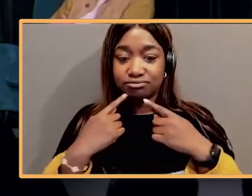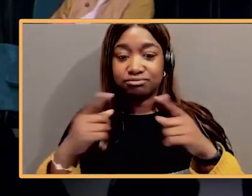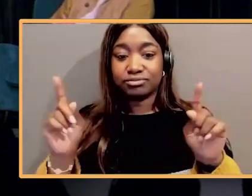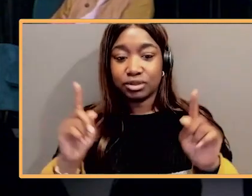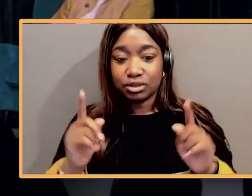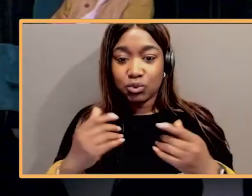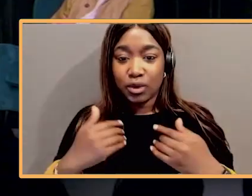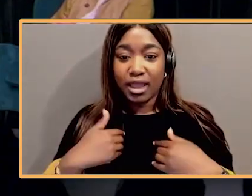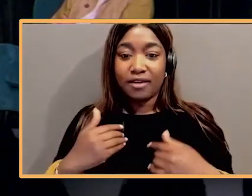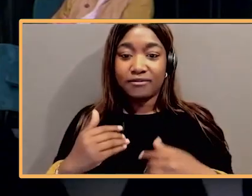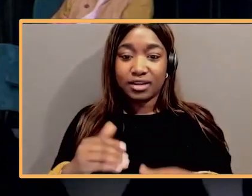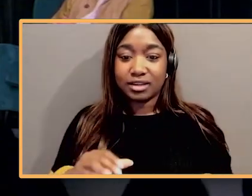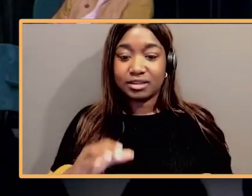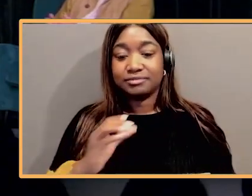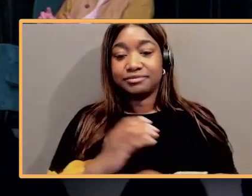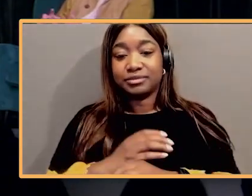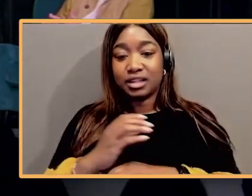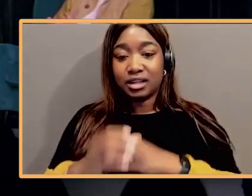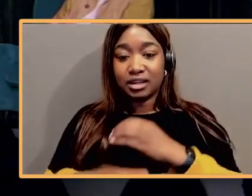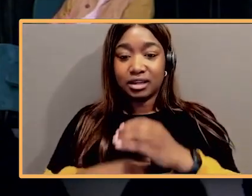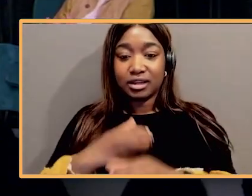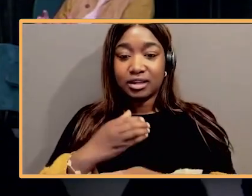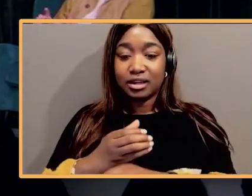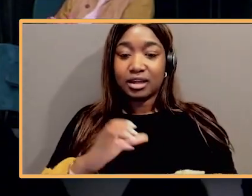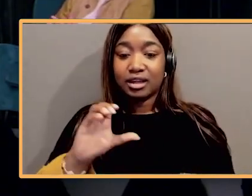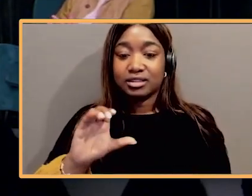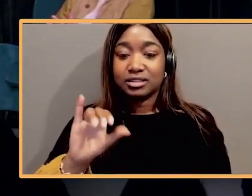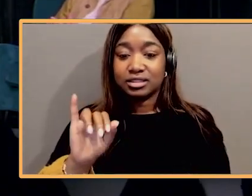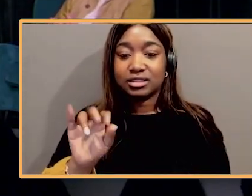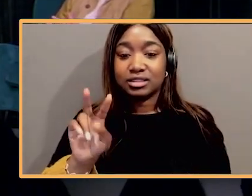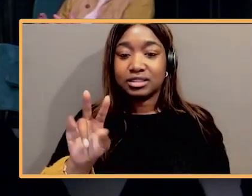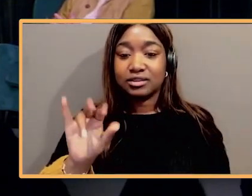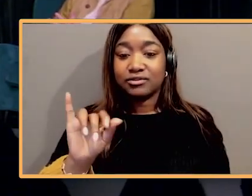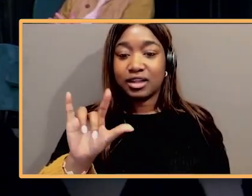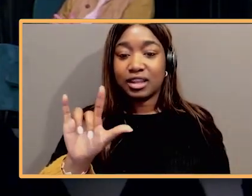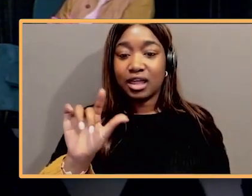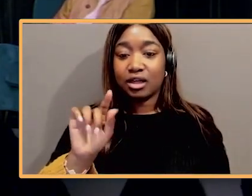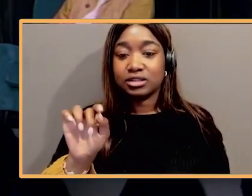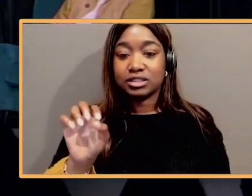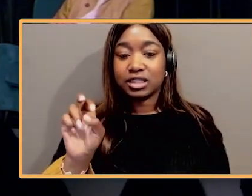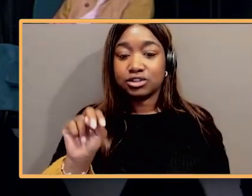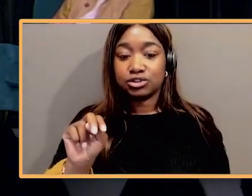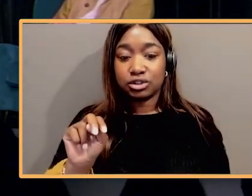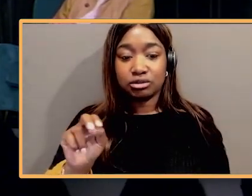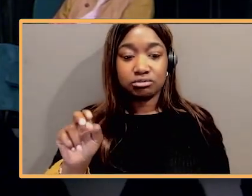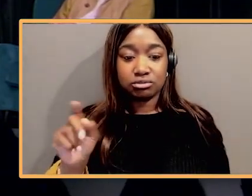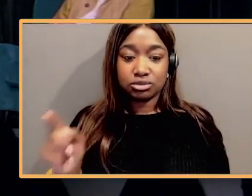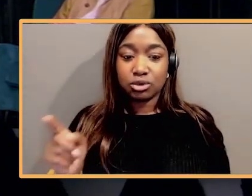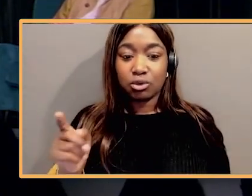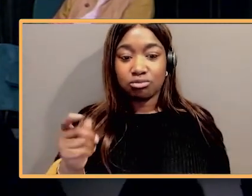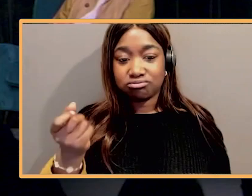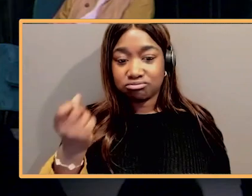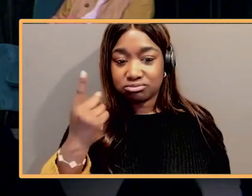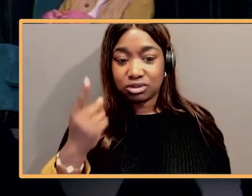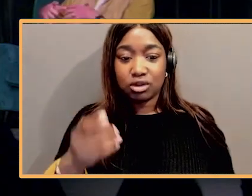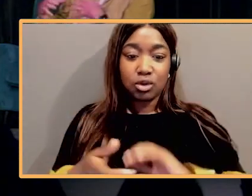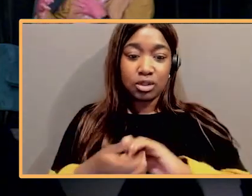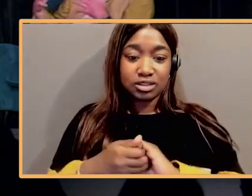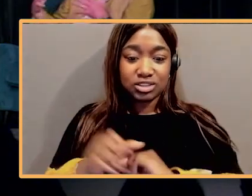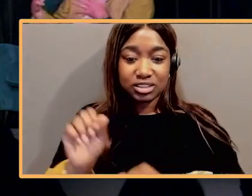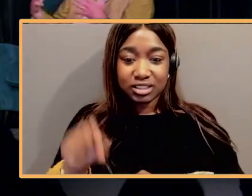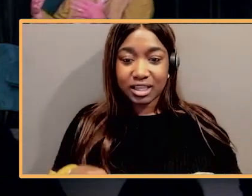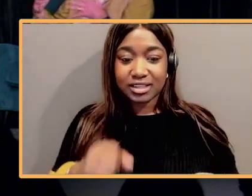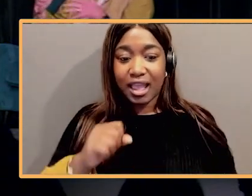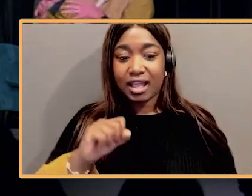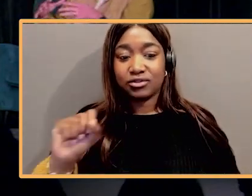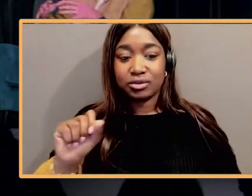like, yes, coalition, yes, activism, yes, organizing, yes, and I feel like